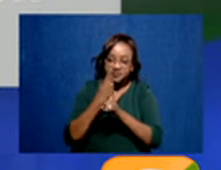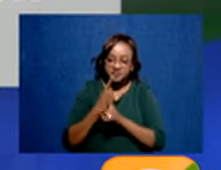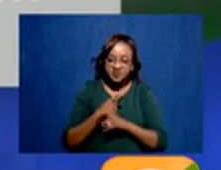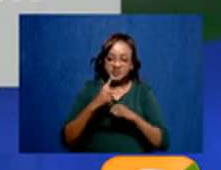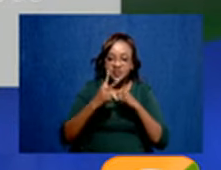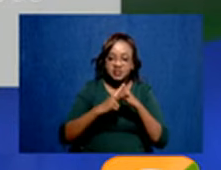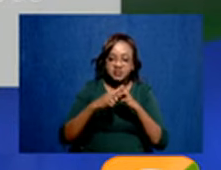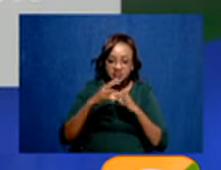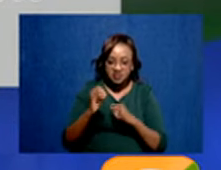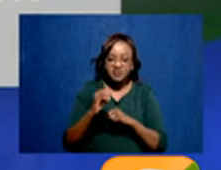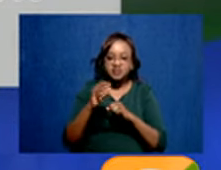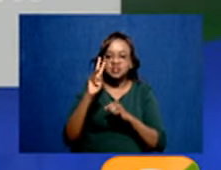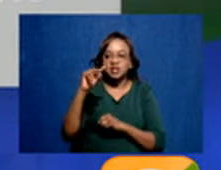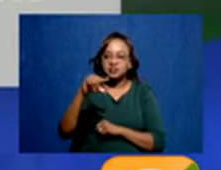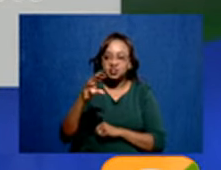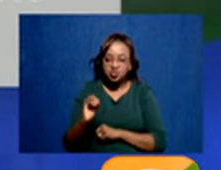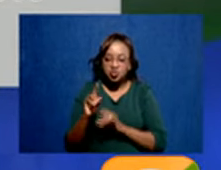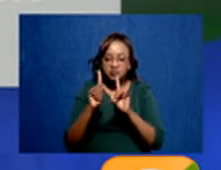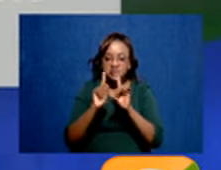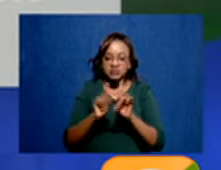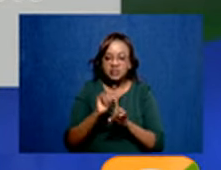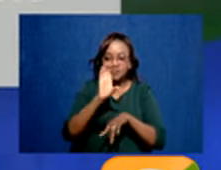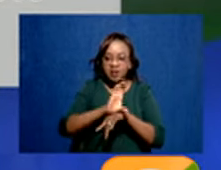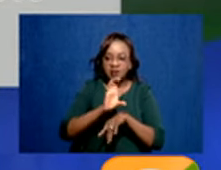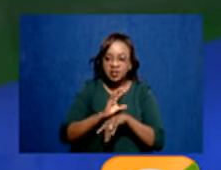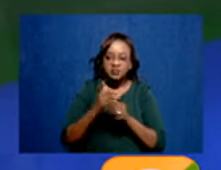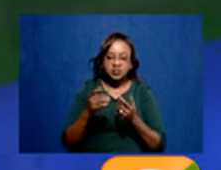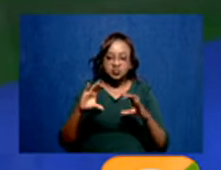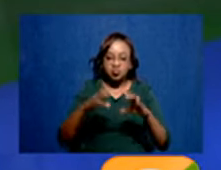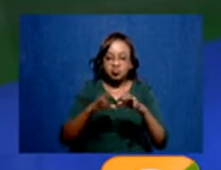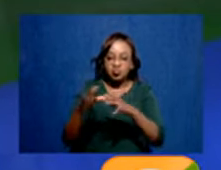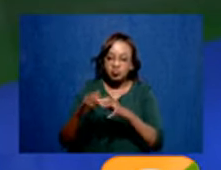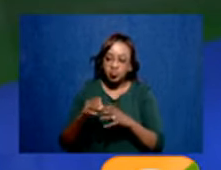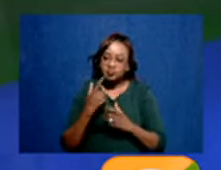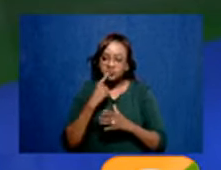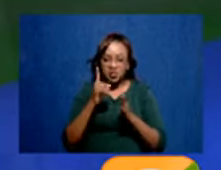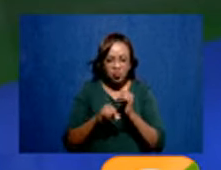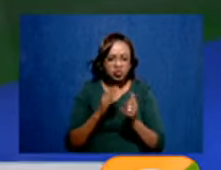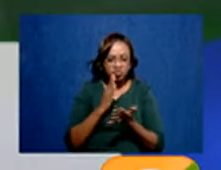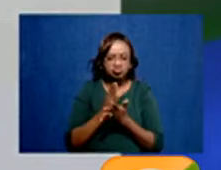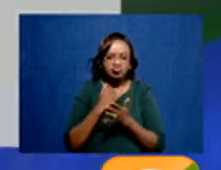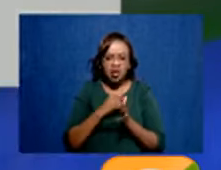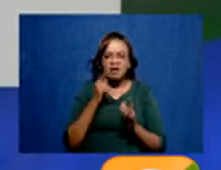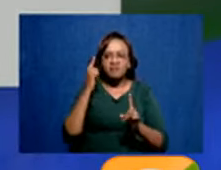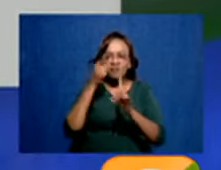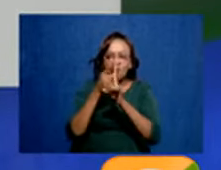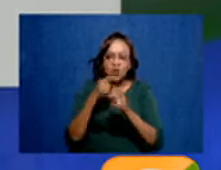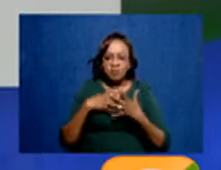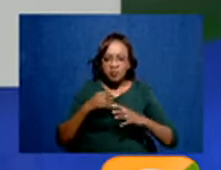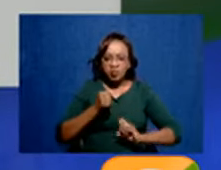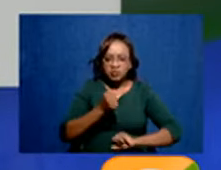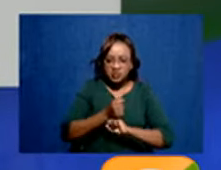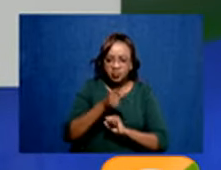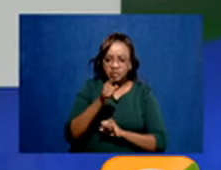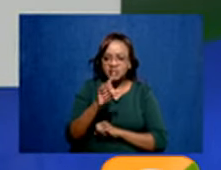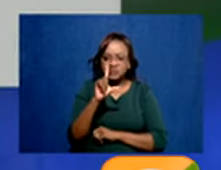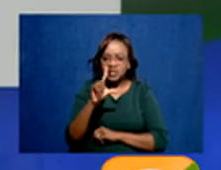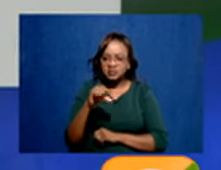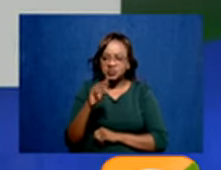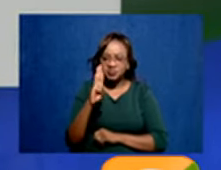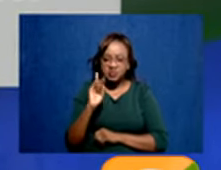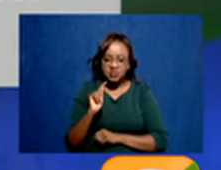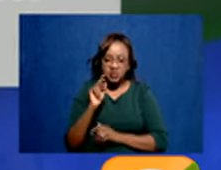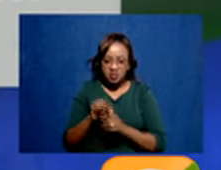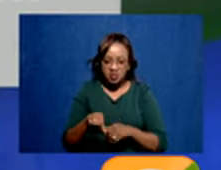79 governmental and religious groups states that there is a deliberate attempt by supporters of the LGBTQ